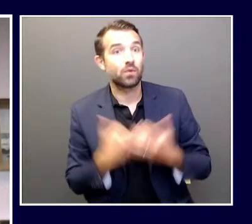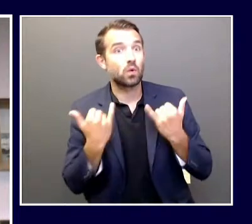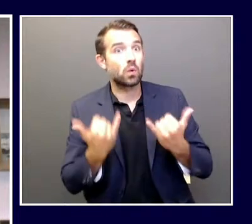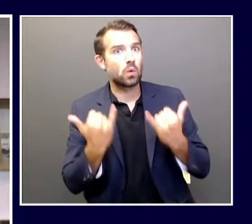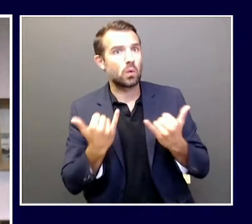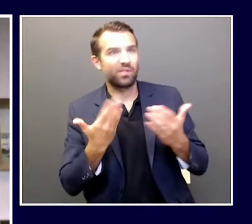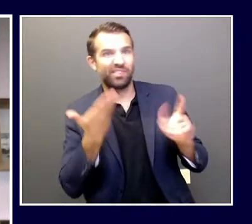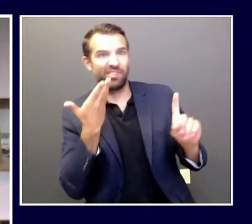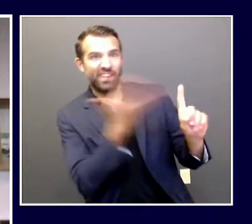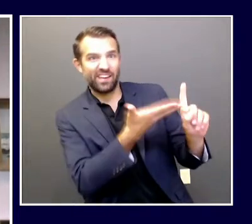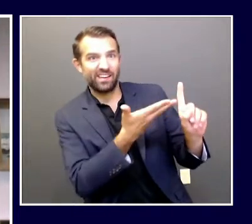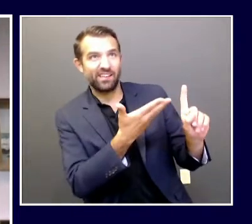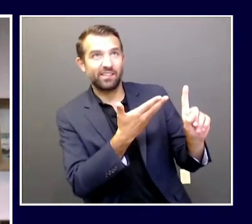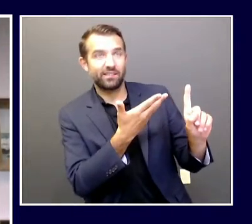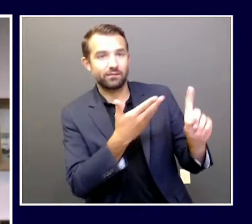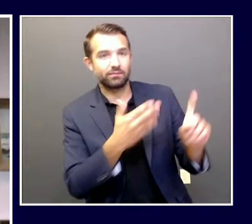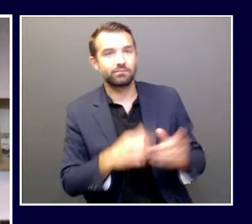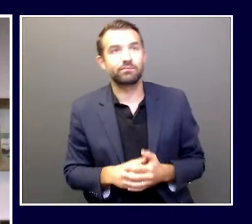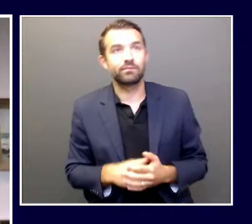Maine,